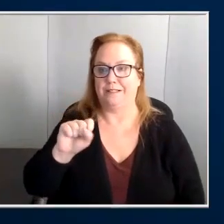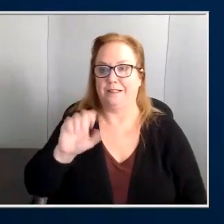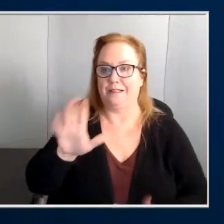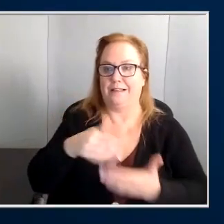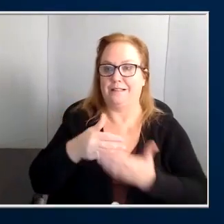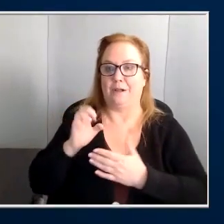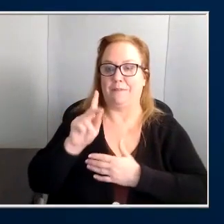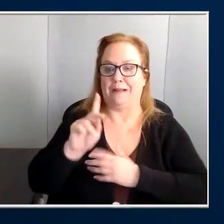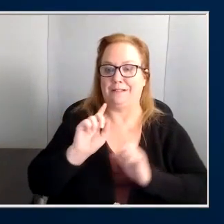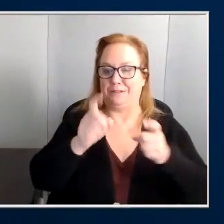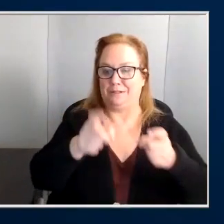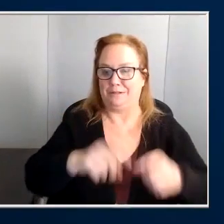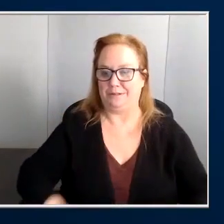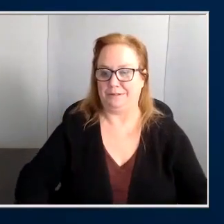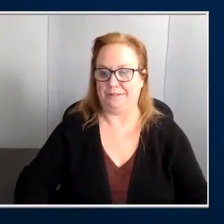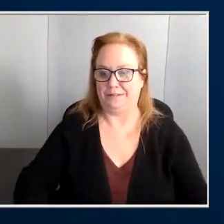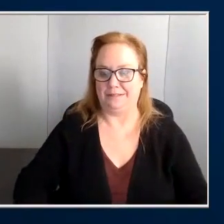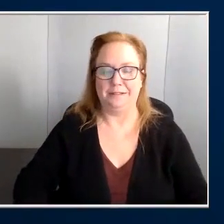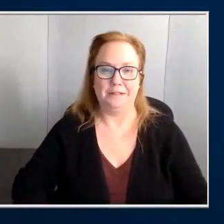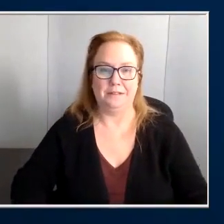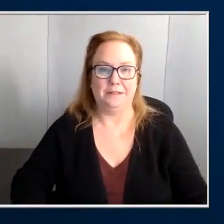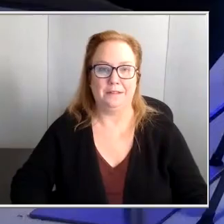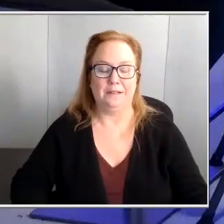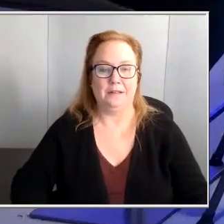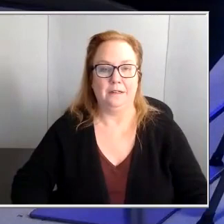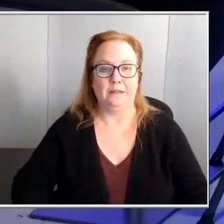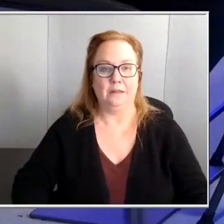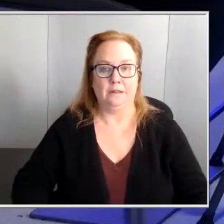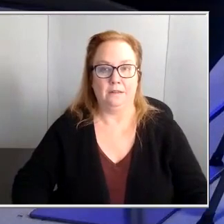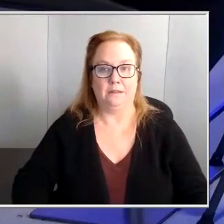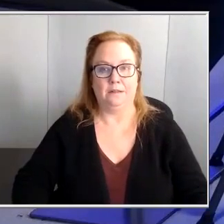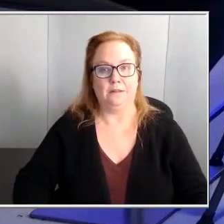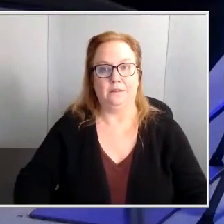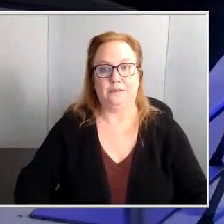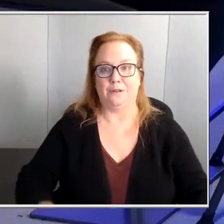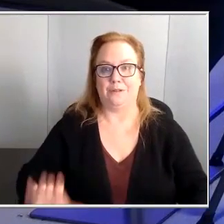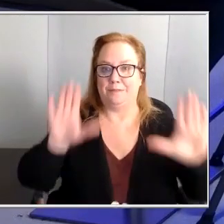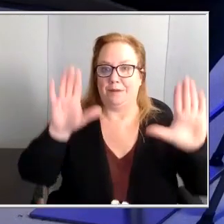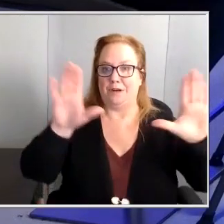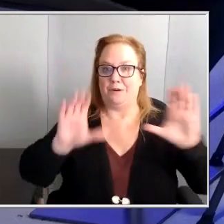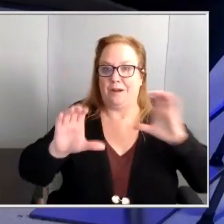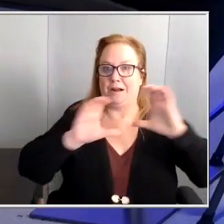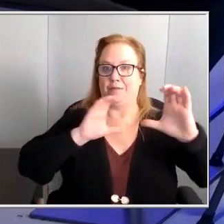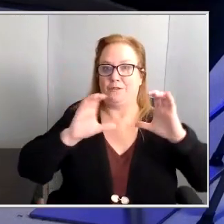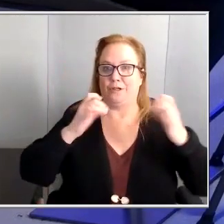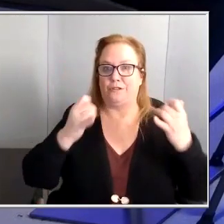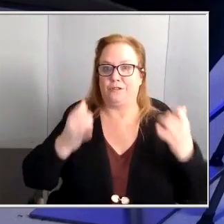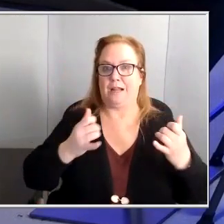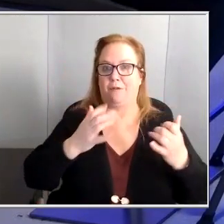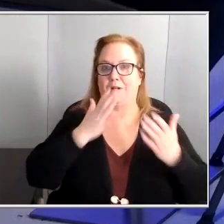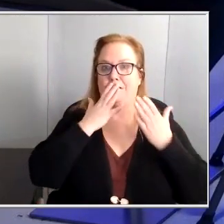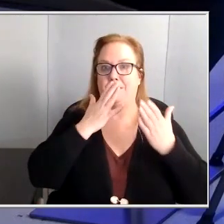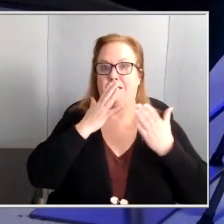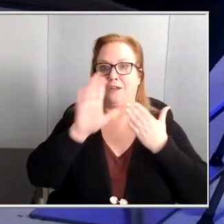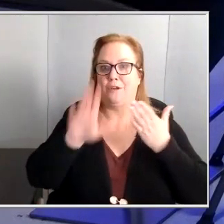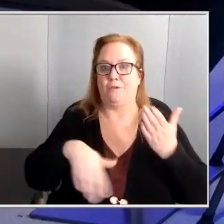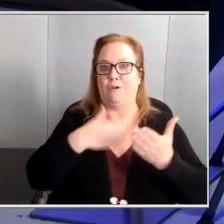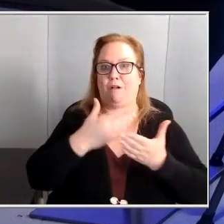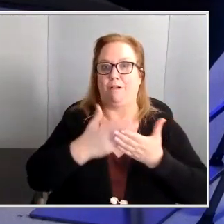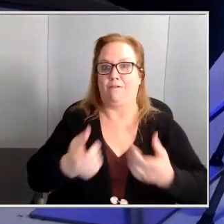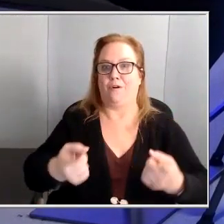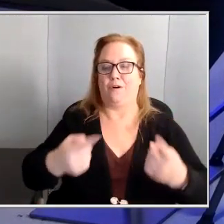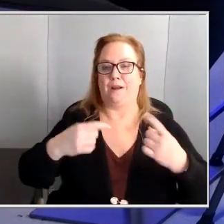you. All right. So this has been a great conversation today. I want to thank all of our guests and Hawkeye.